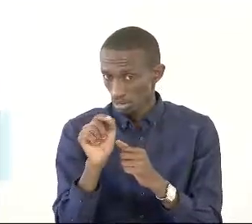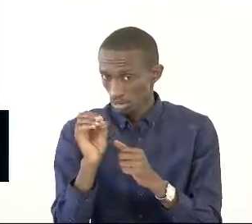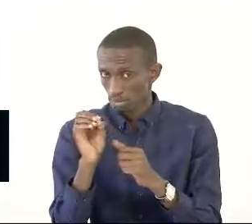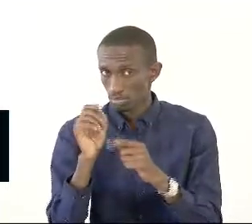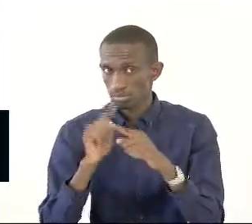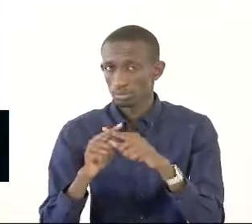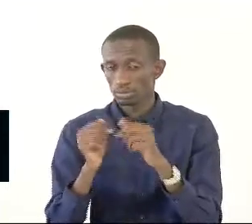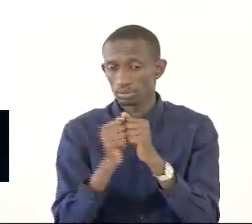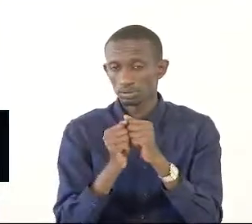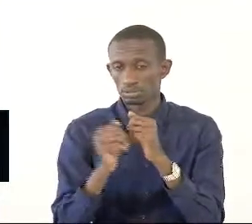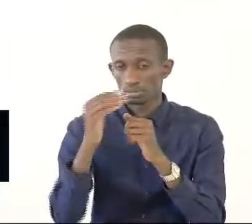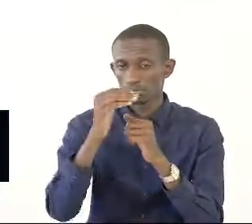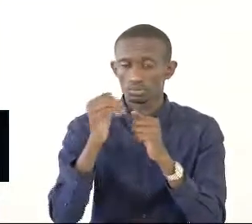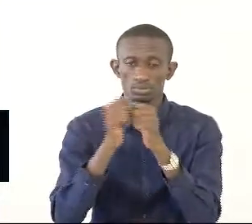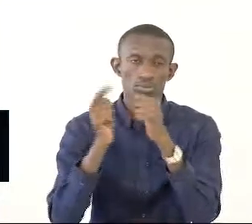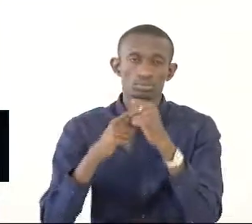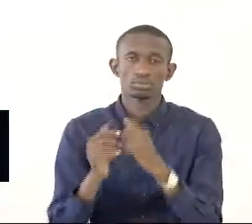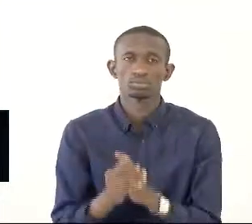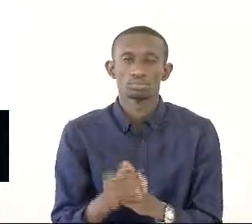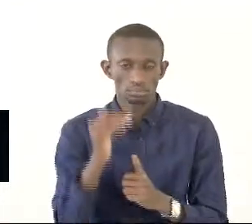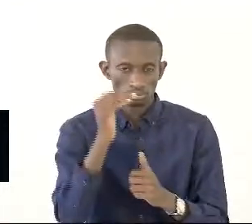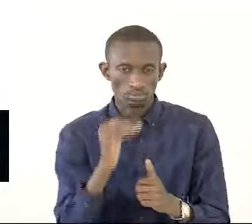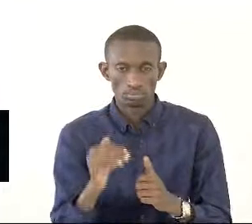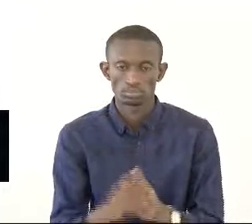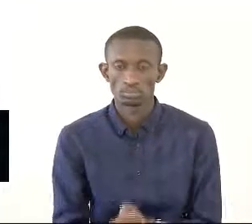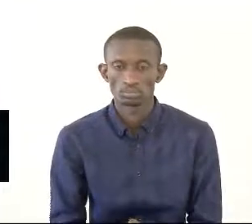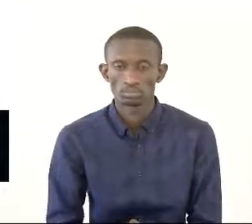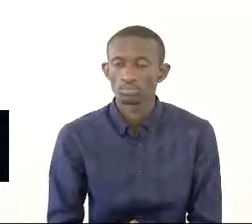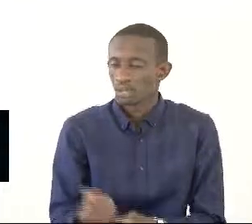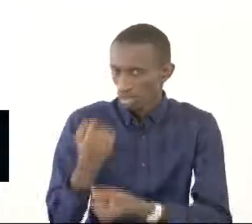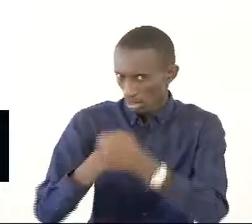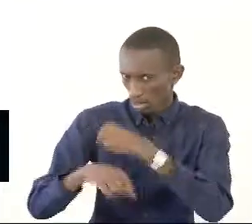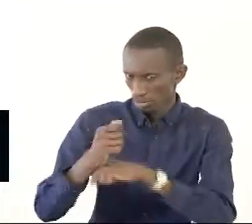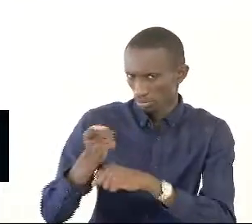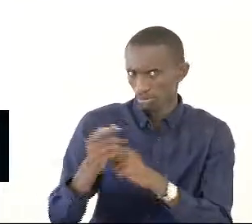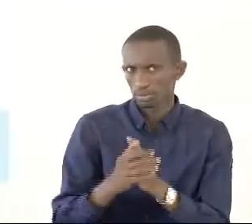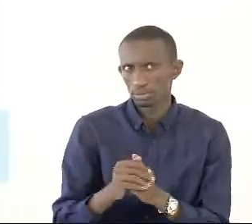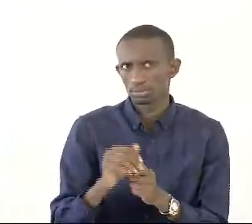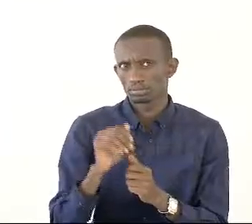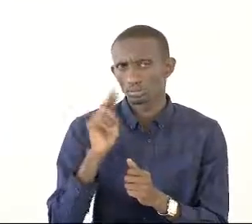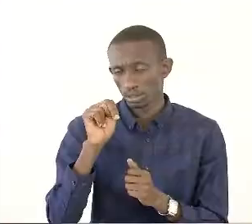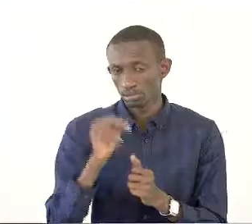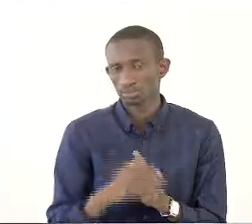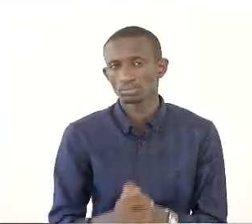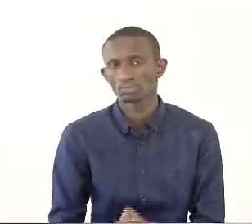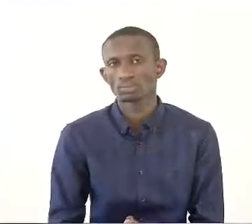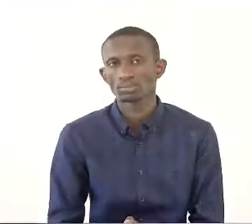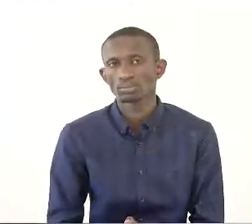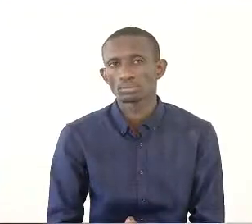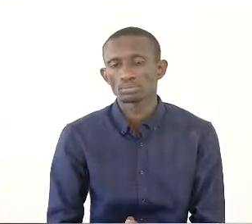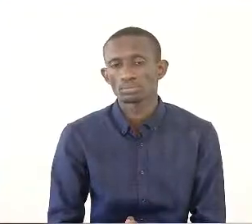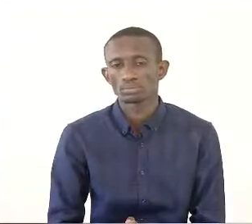have the activity of, this is N. Here we have N, and then we